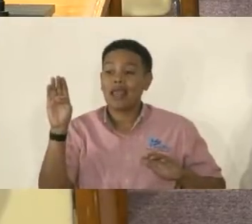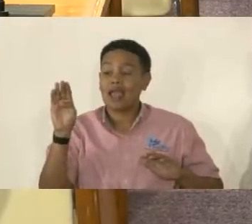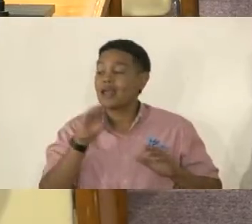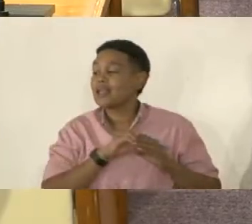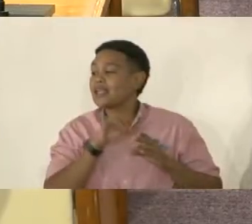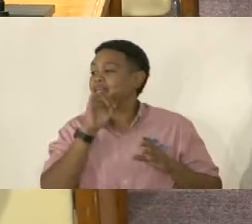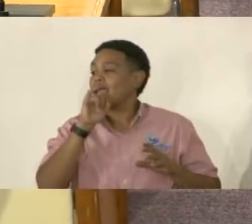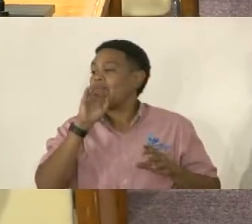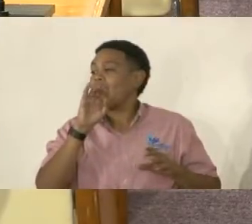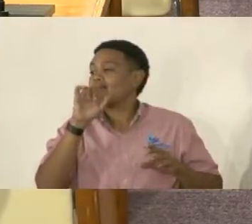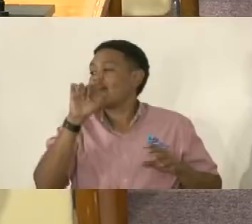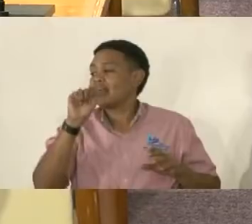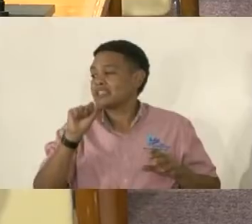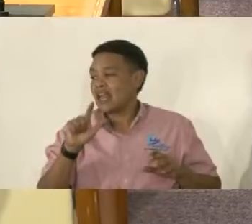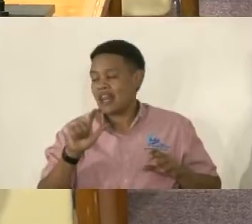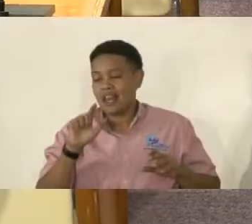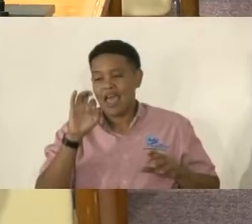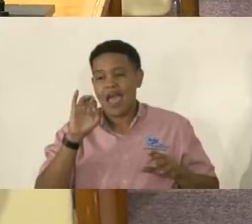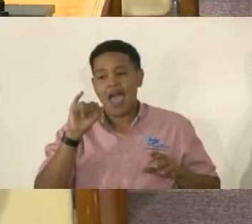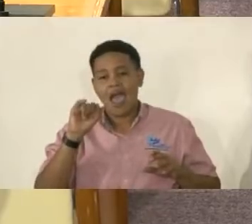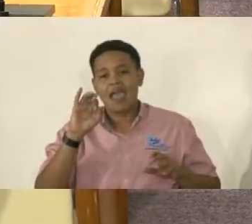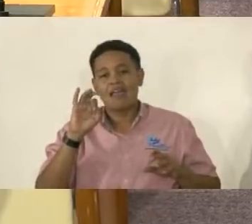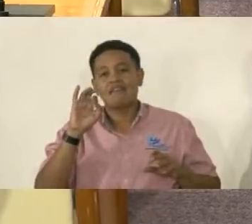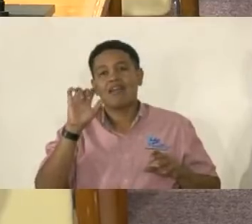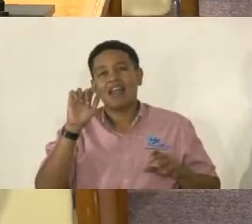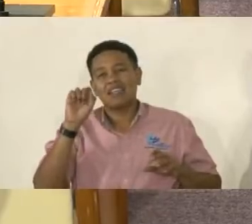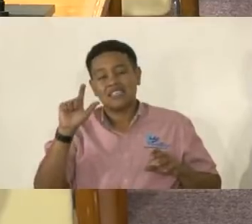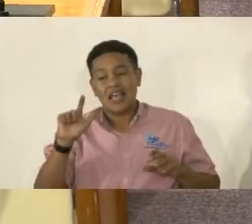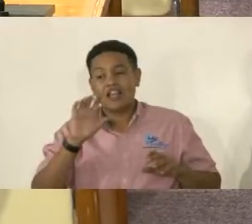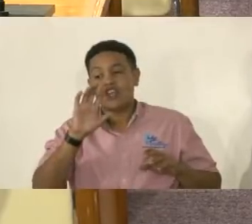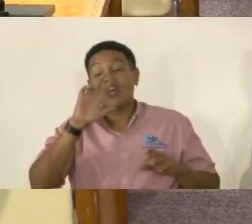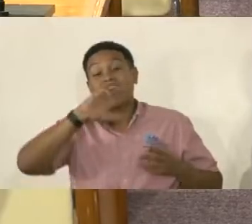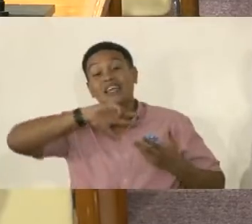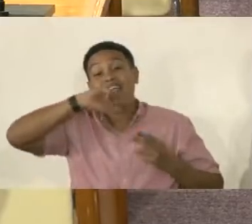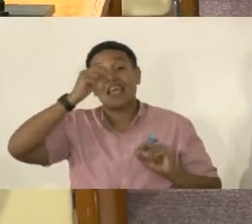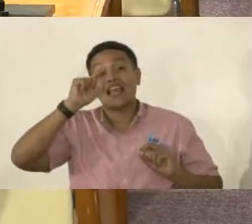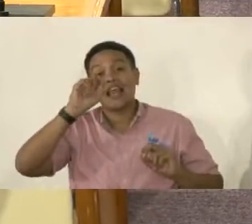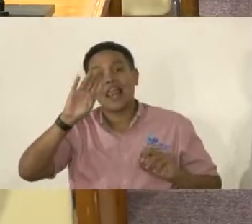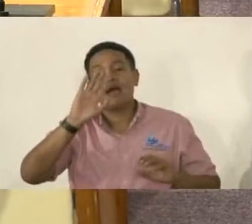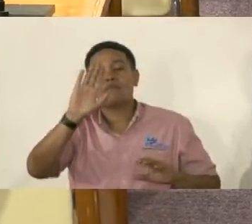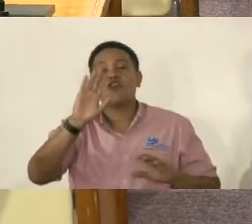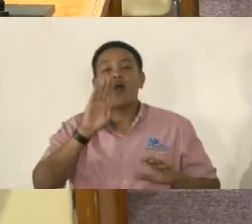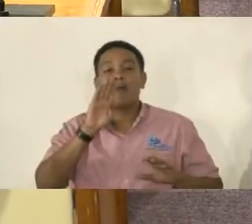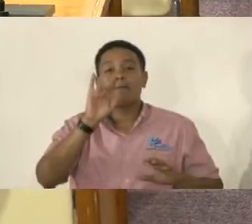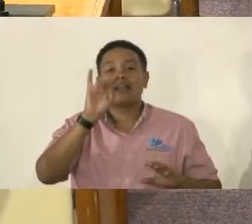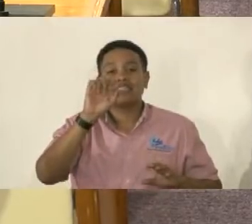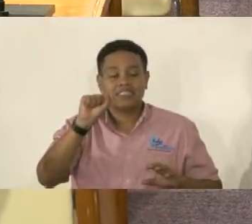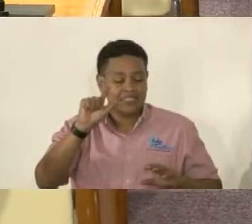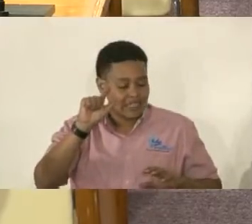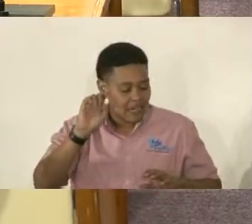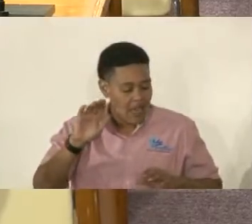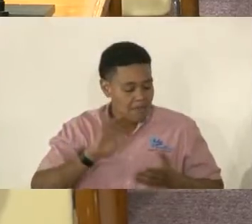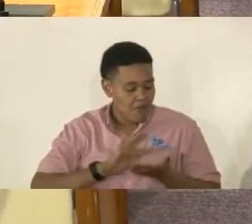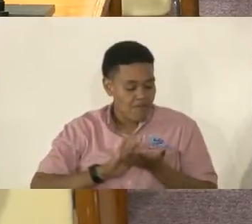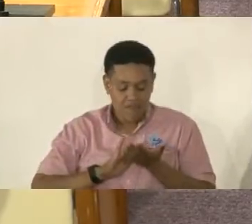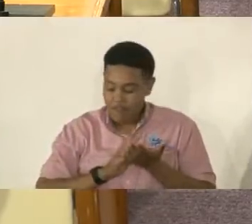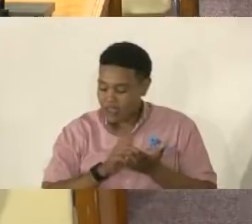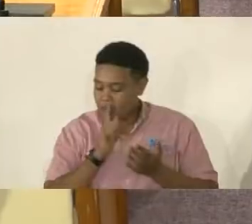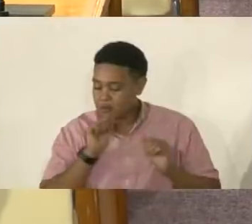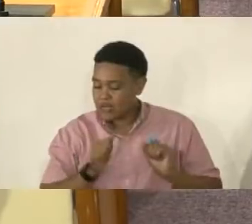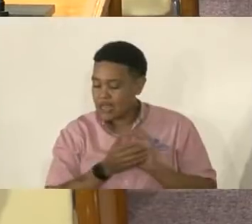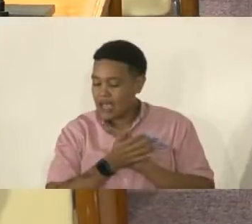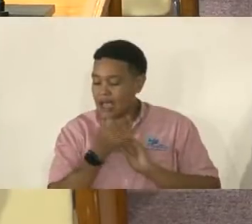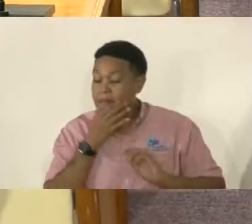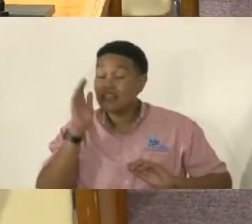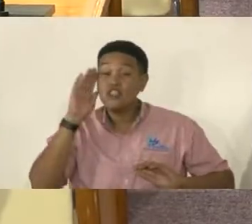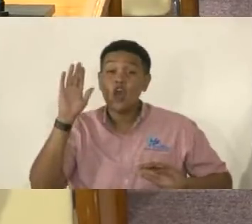in the IFLSM. So your DNA lab, your ballistics lab, your fingerprint capacities, all of the things that